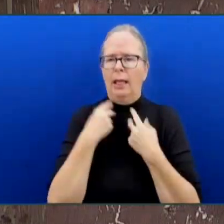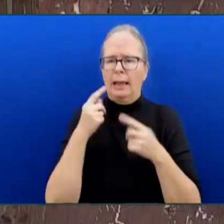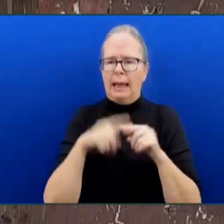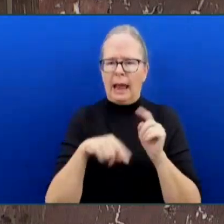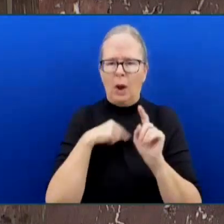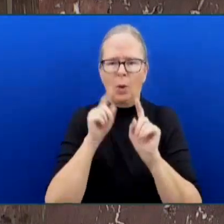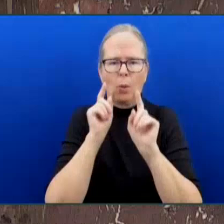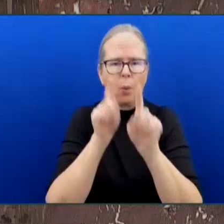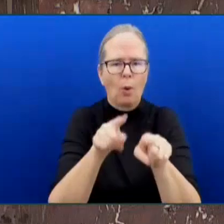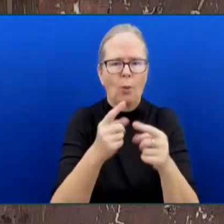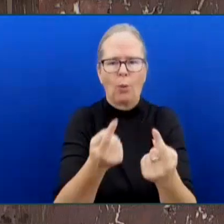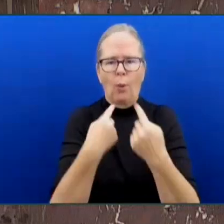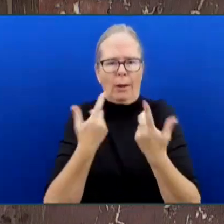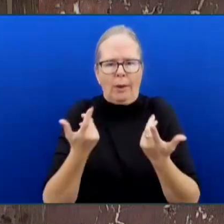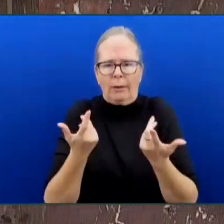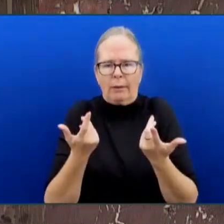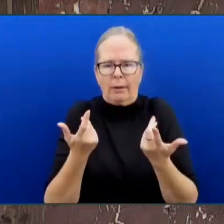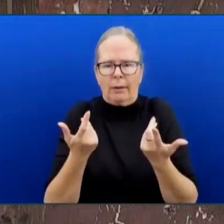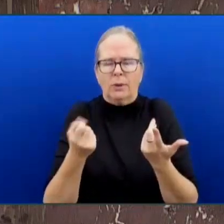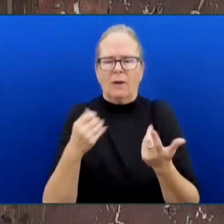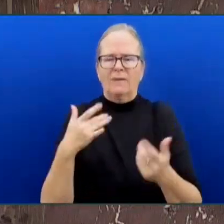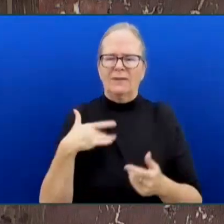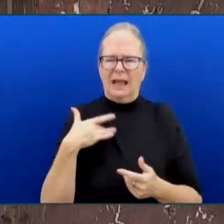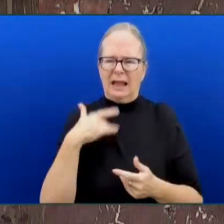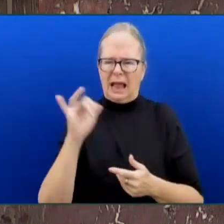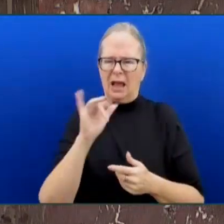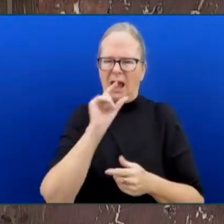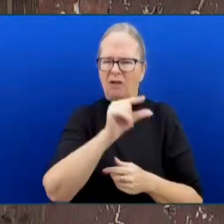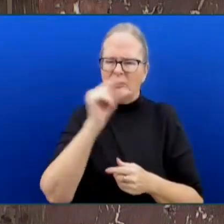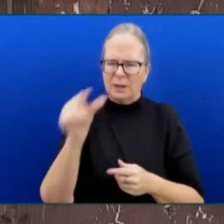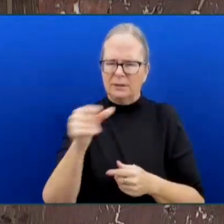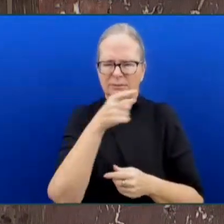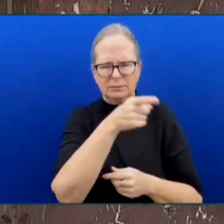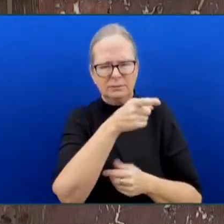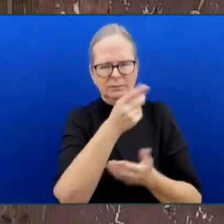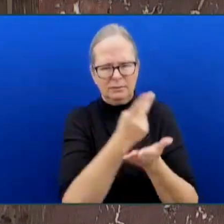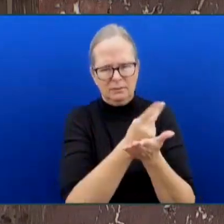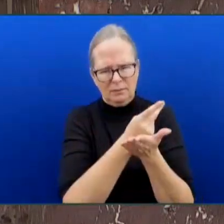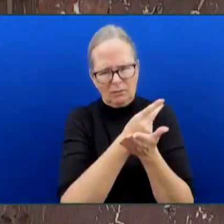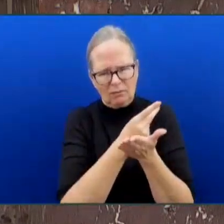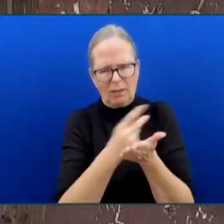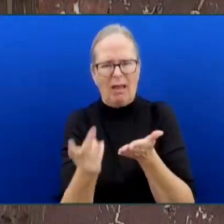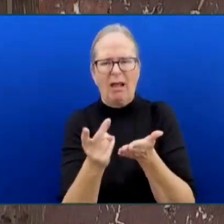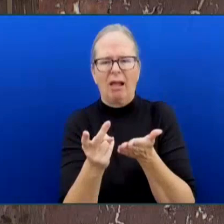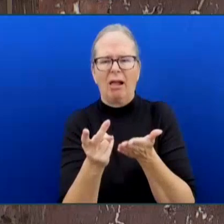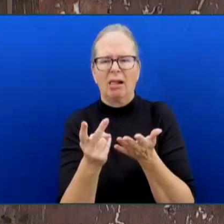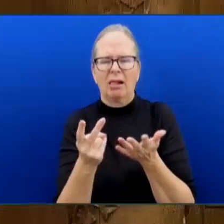Premier stop holding British Columbians in ferry-dependent communities hostage?